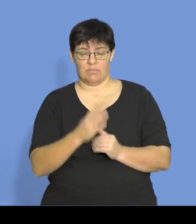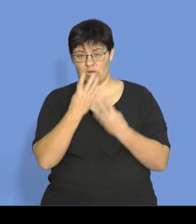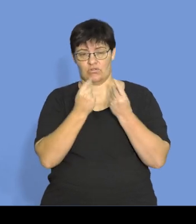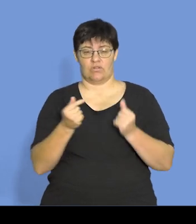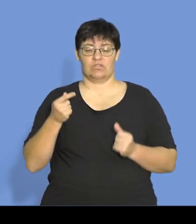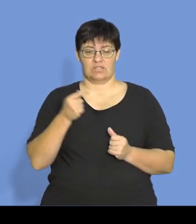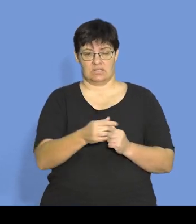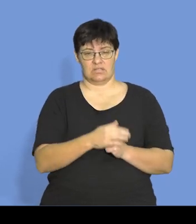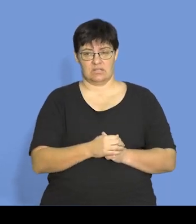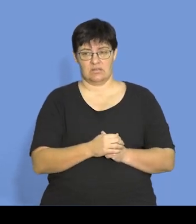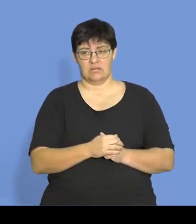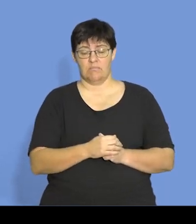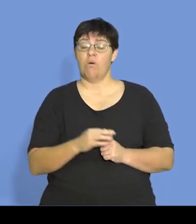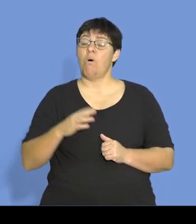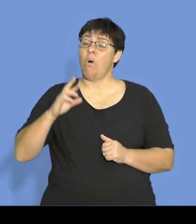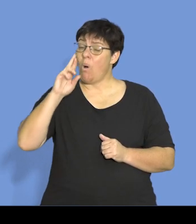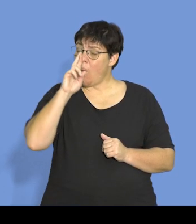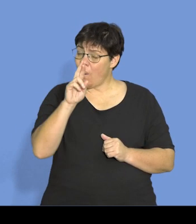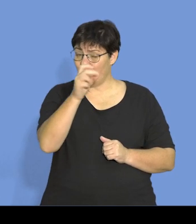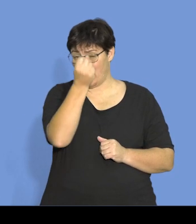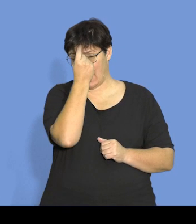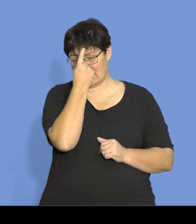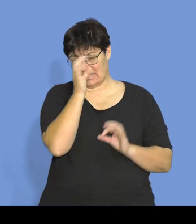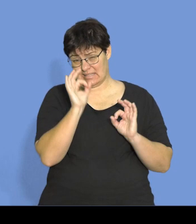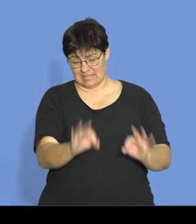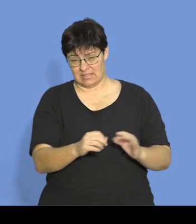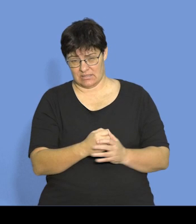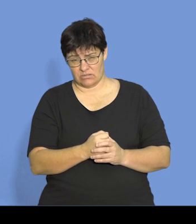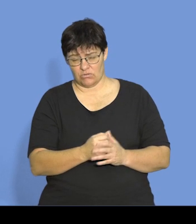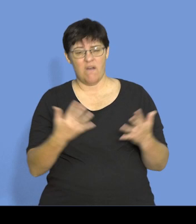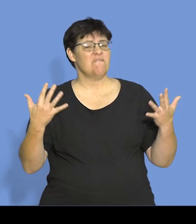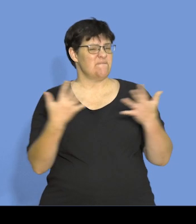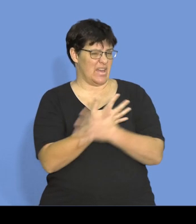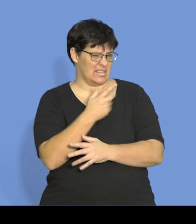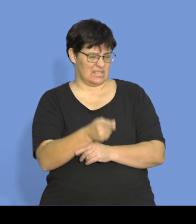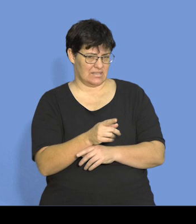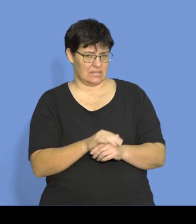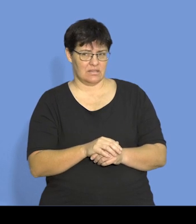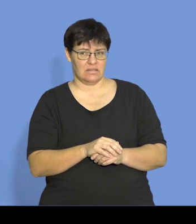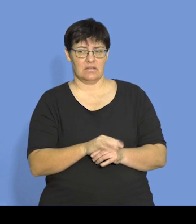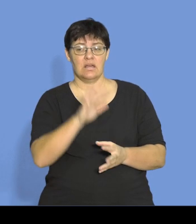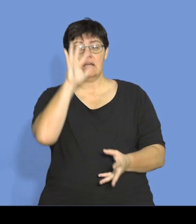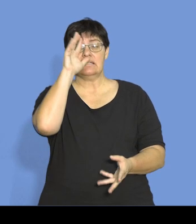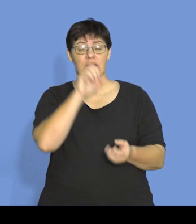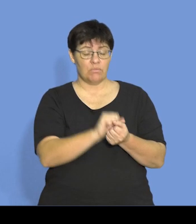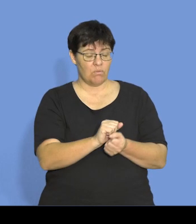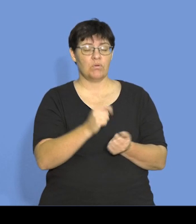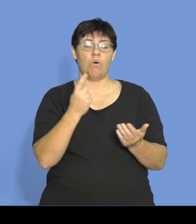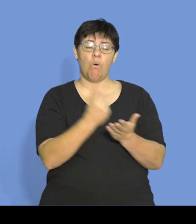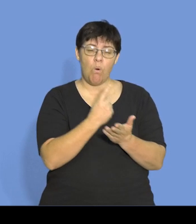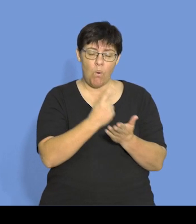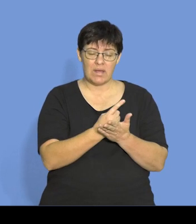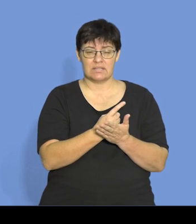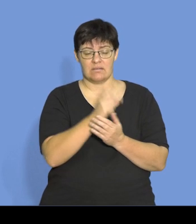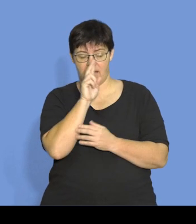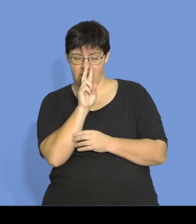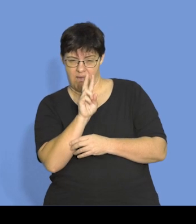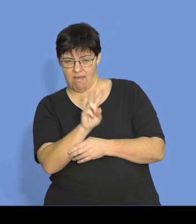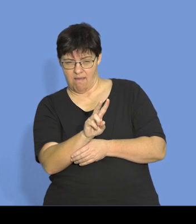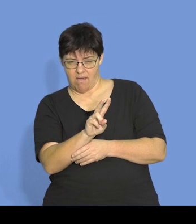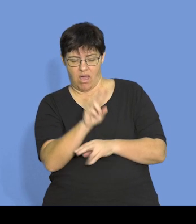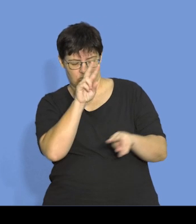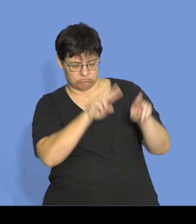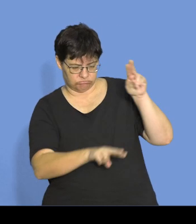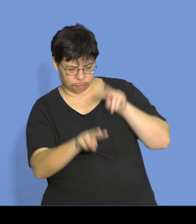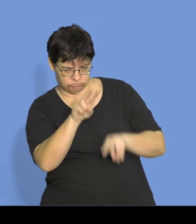will be my solutions. Guys, I really hope you understood that. Now, quickly, our summary, you always need to make sure